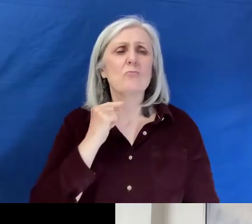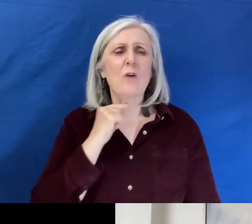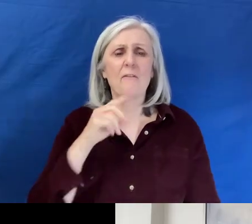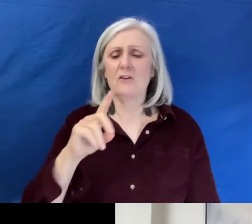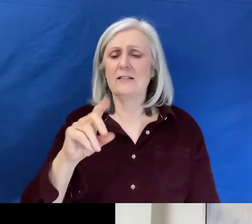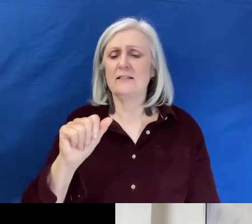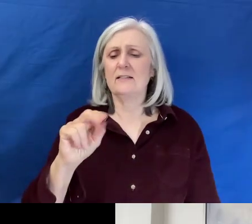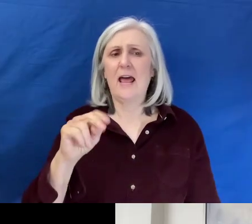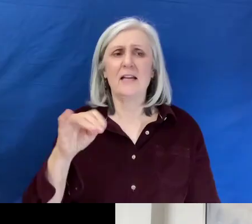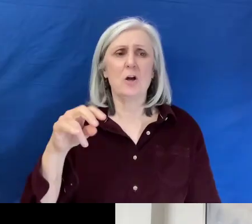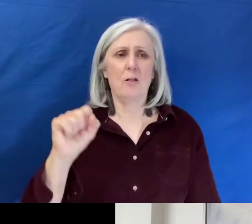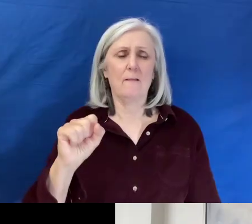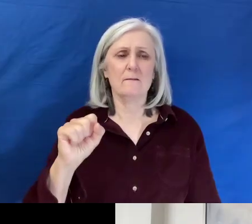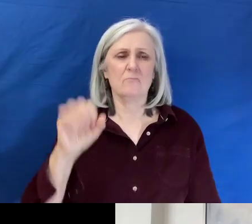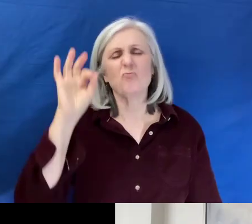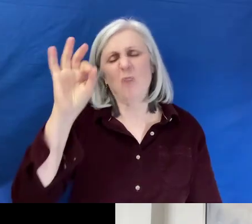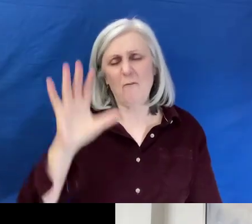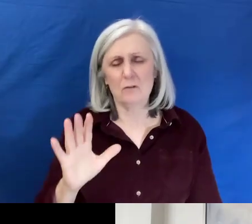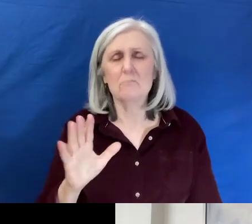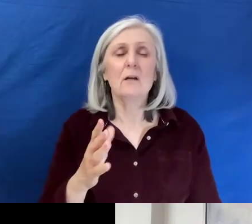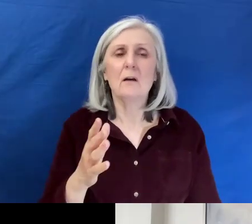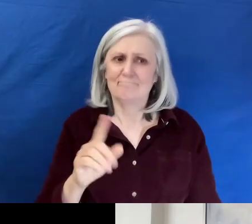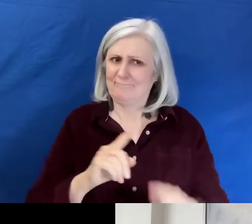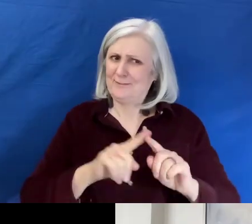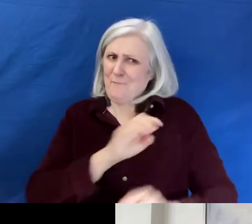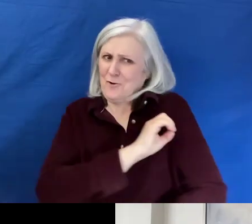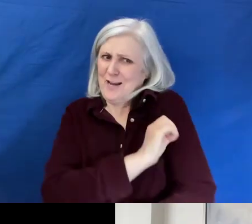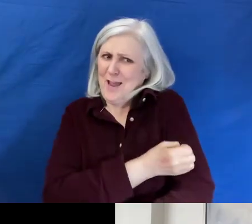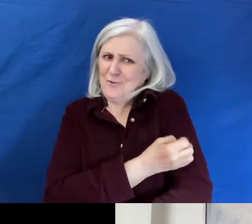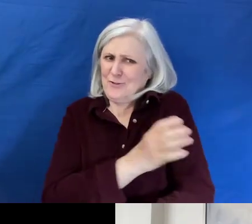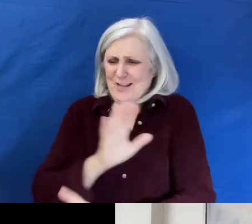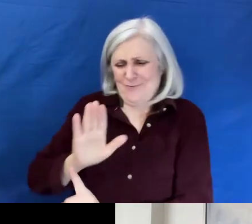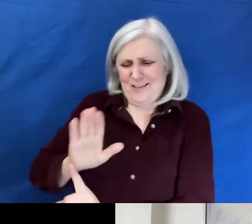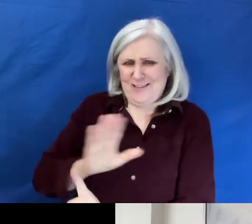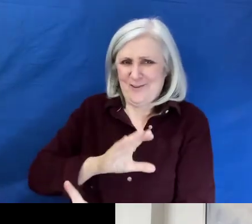brings a different energy to the storyline and